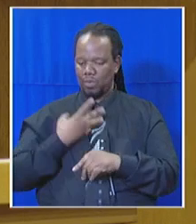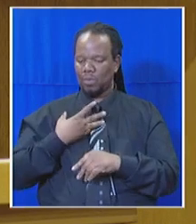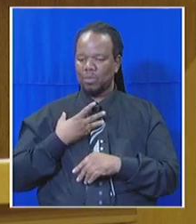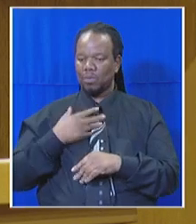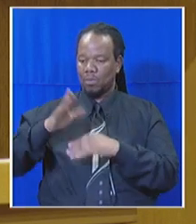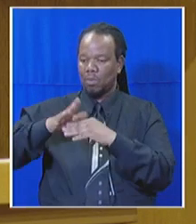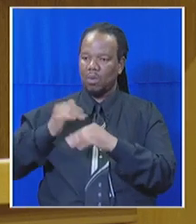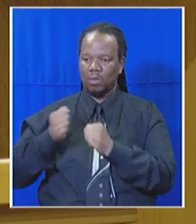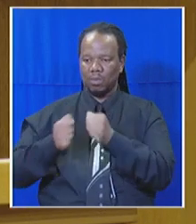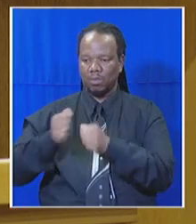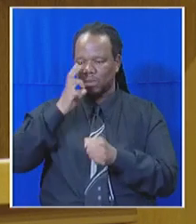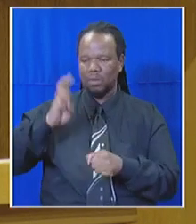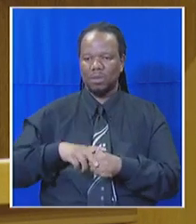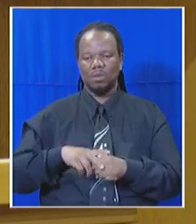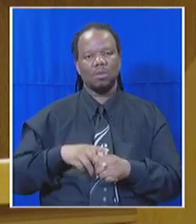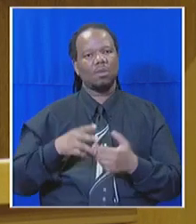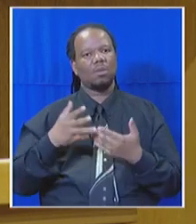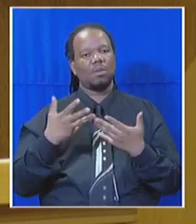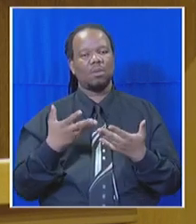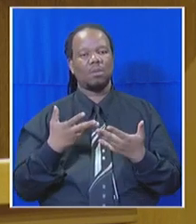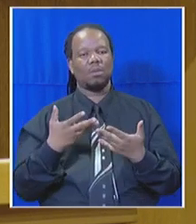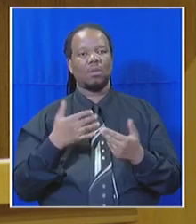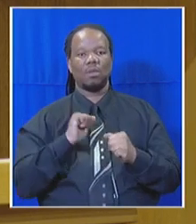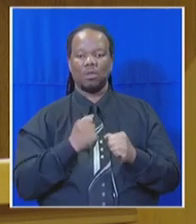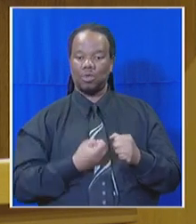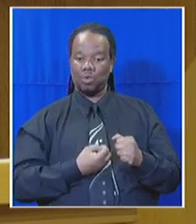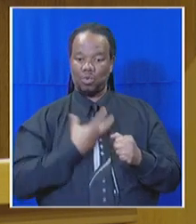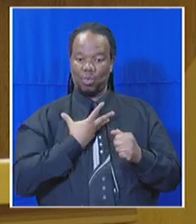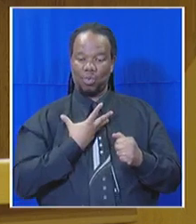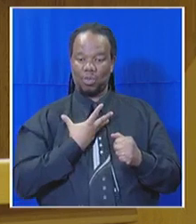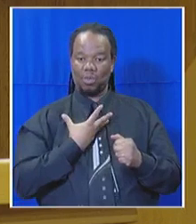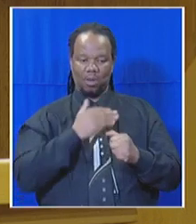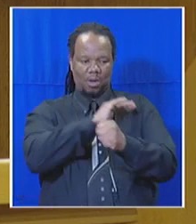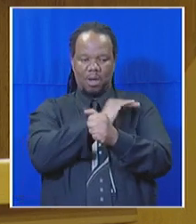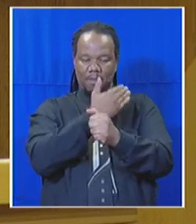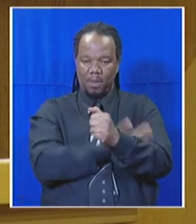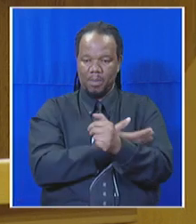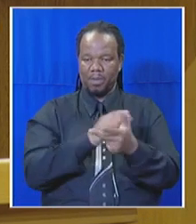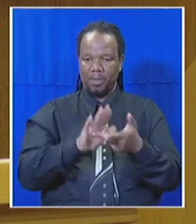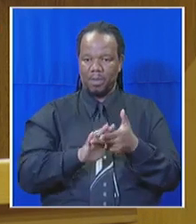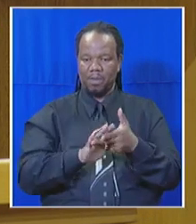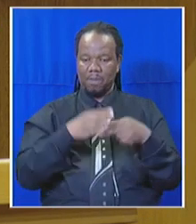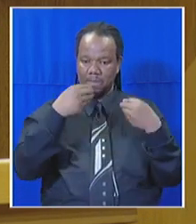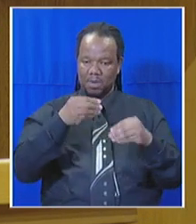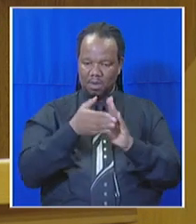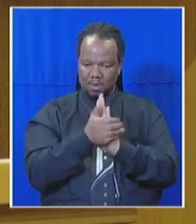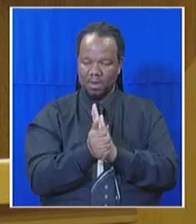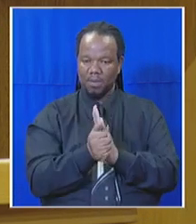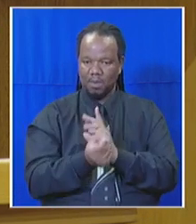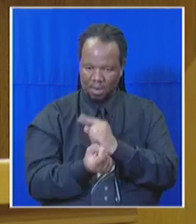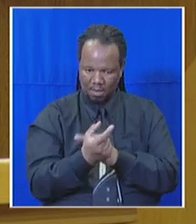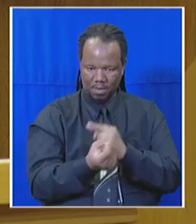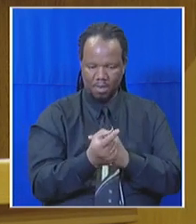The issue of youth health empowerment and entrepreneurial skills must also be upheld. In conclusion,